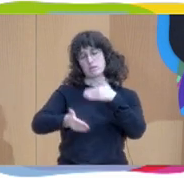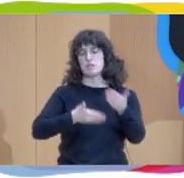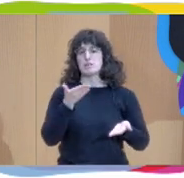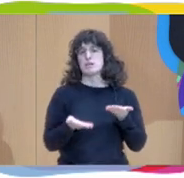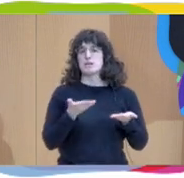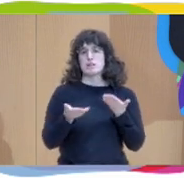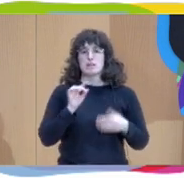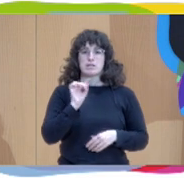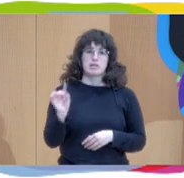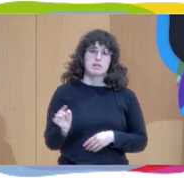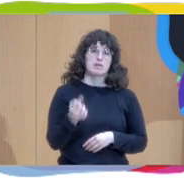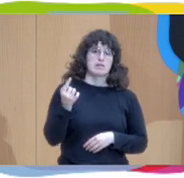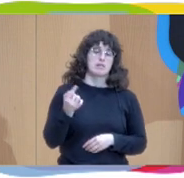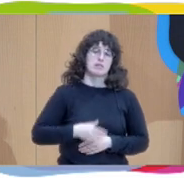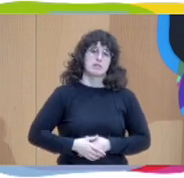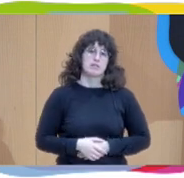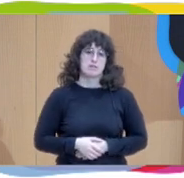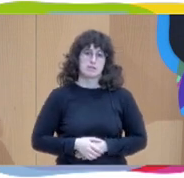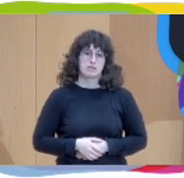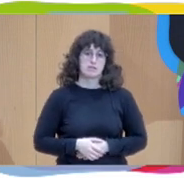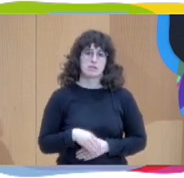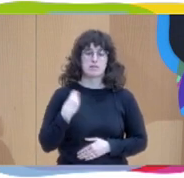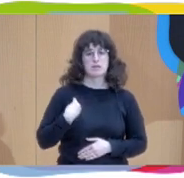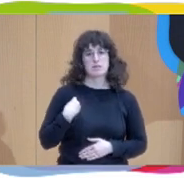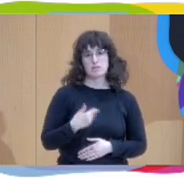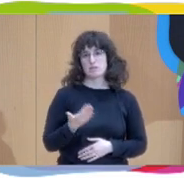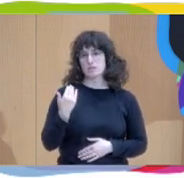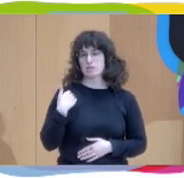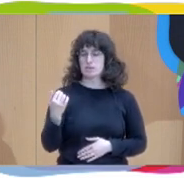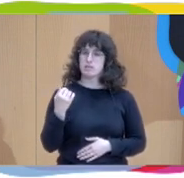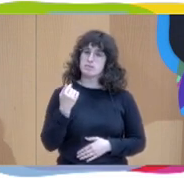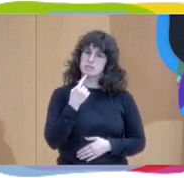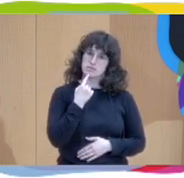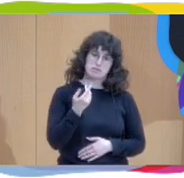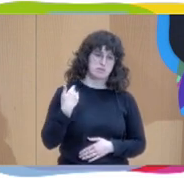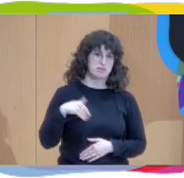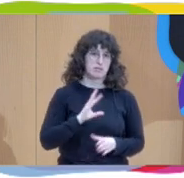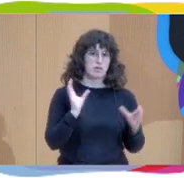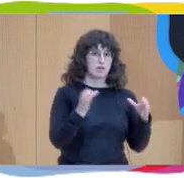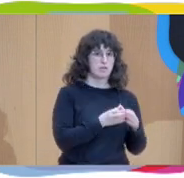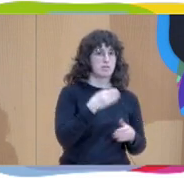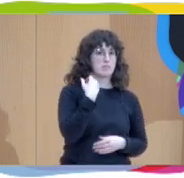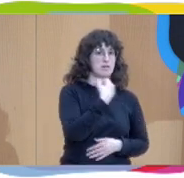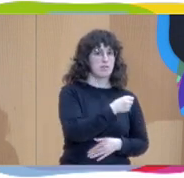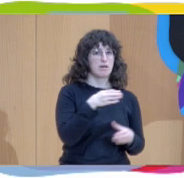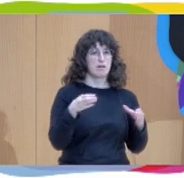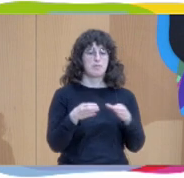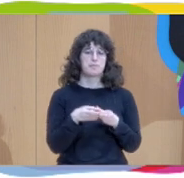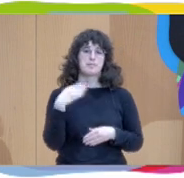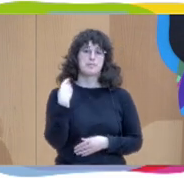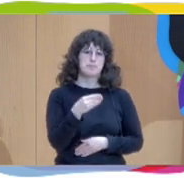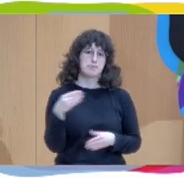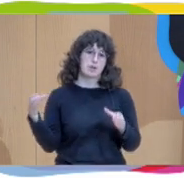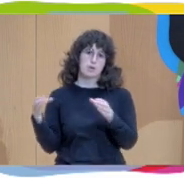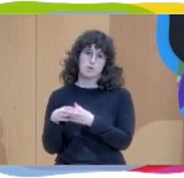introduced by Heike and Jukka, Group A, Group B, and Group C's evaluation results,